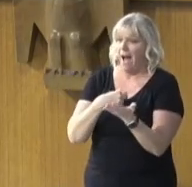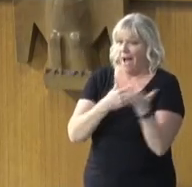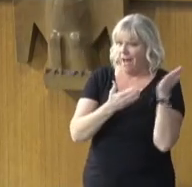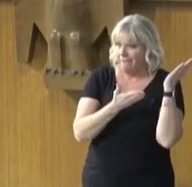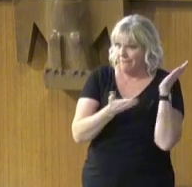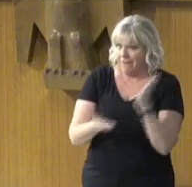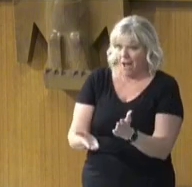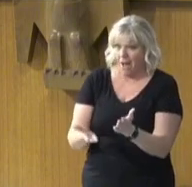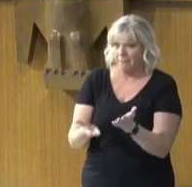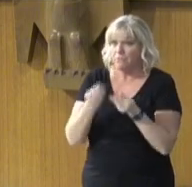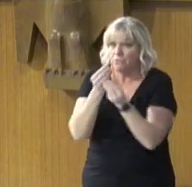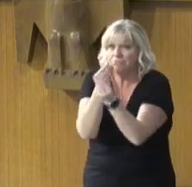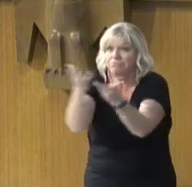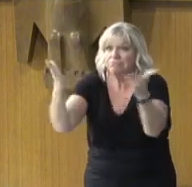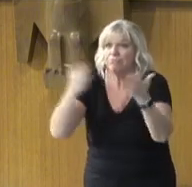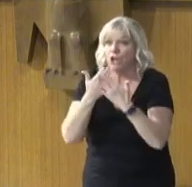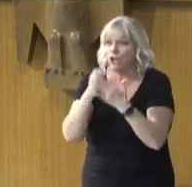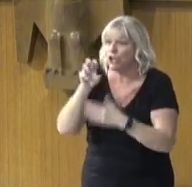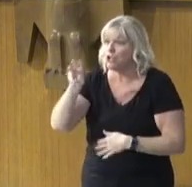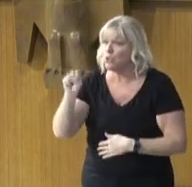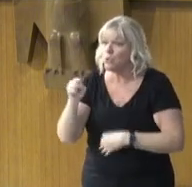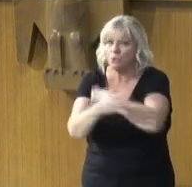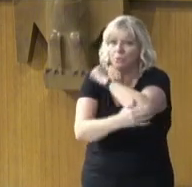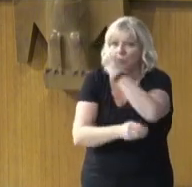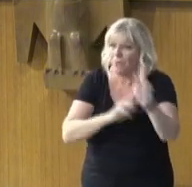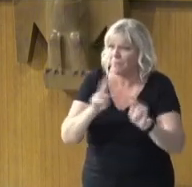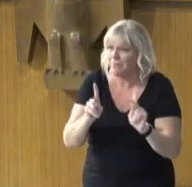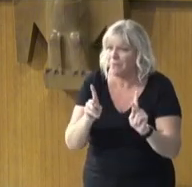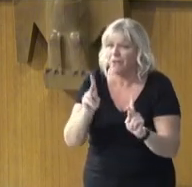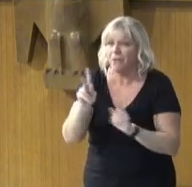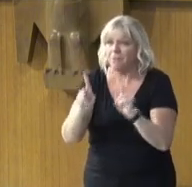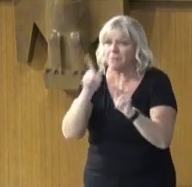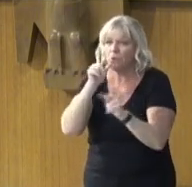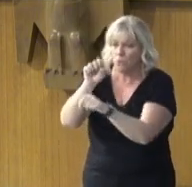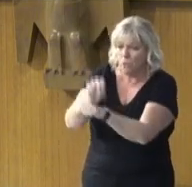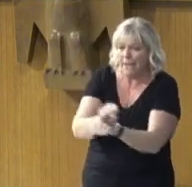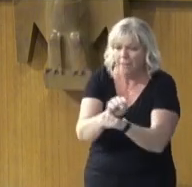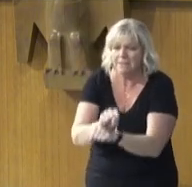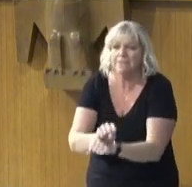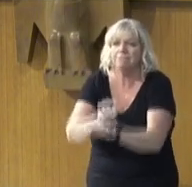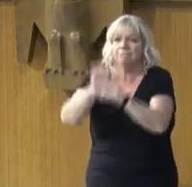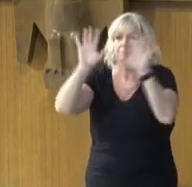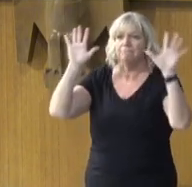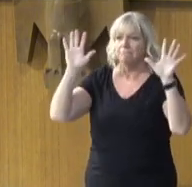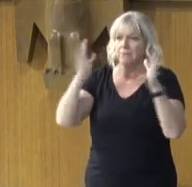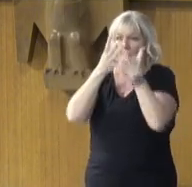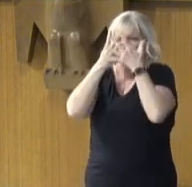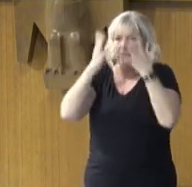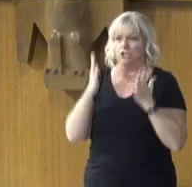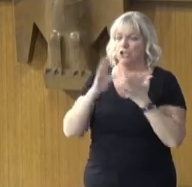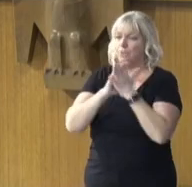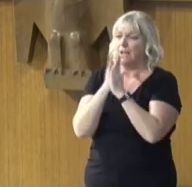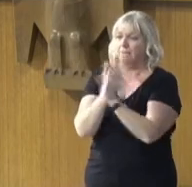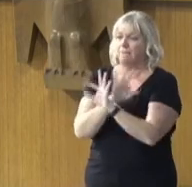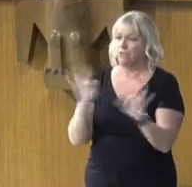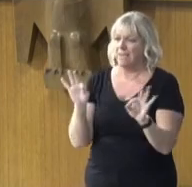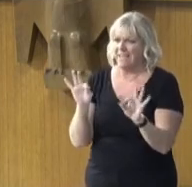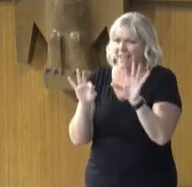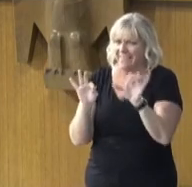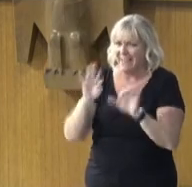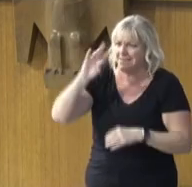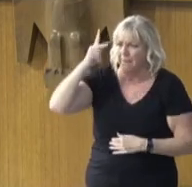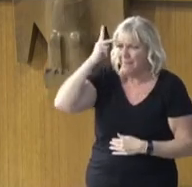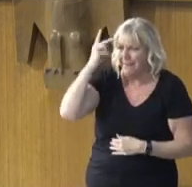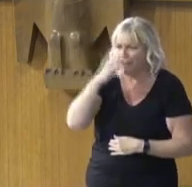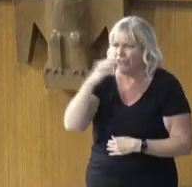poor, to proclaim release to the captives, and to set the prisoner free. That is both a political and a spiritual